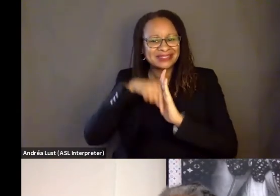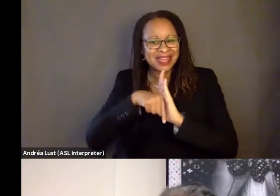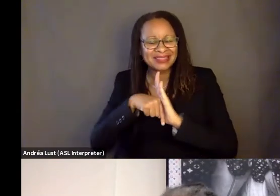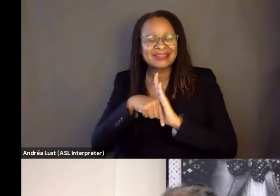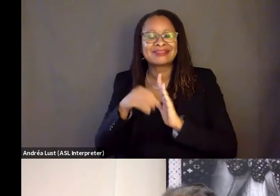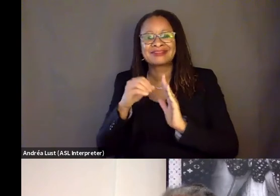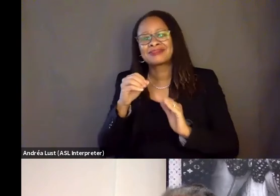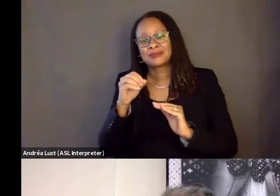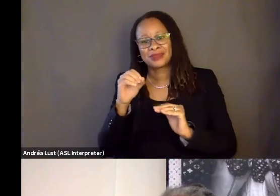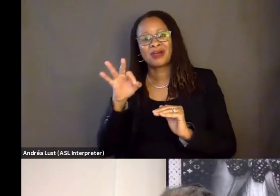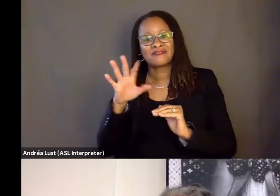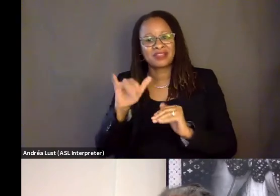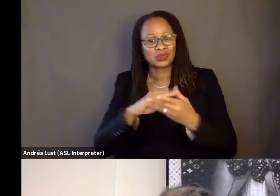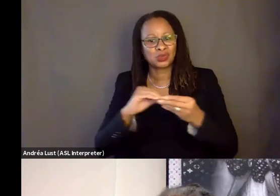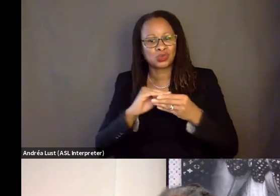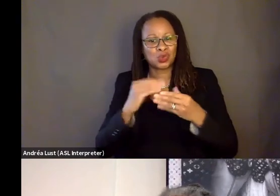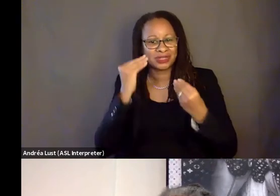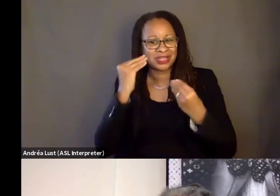the storytelling.